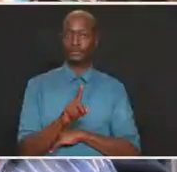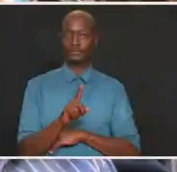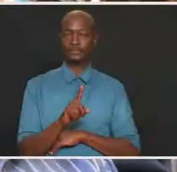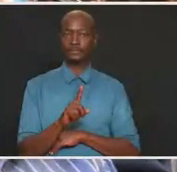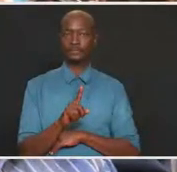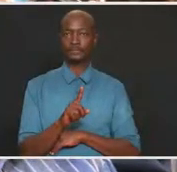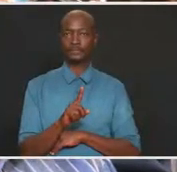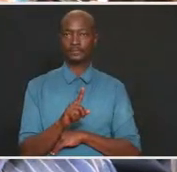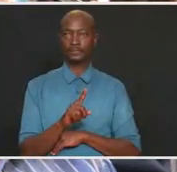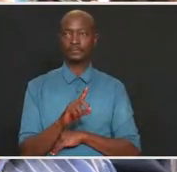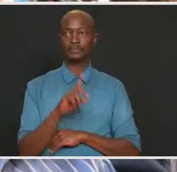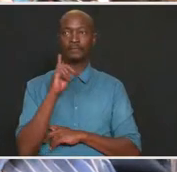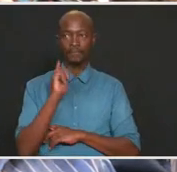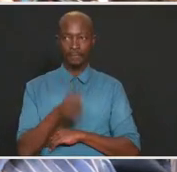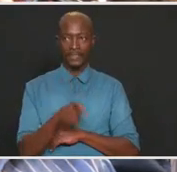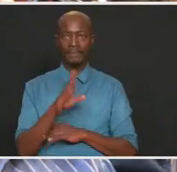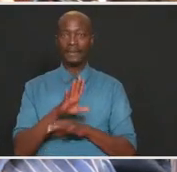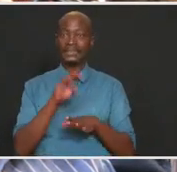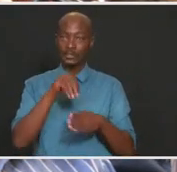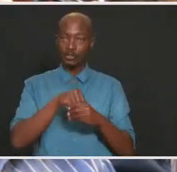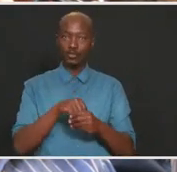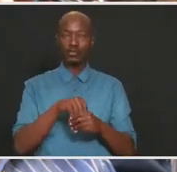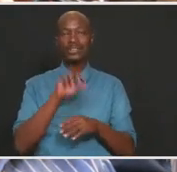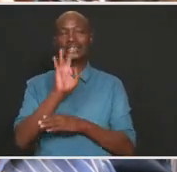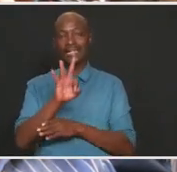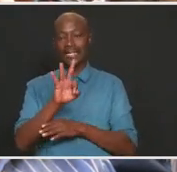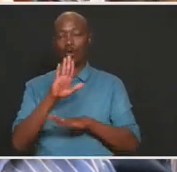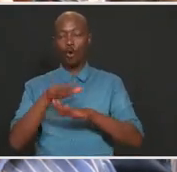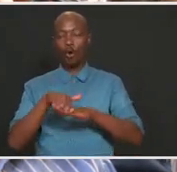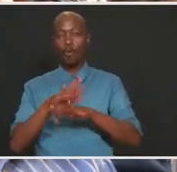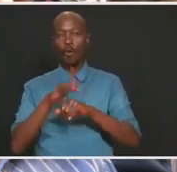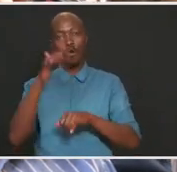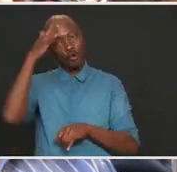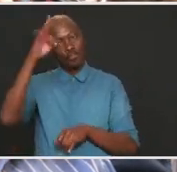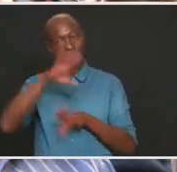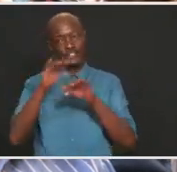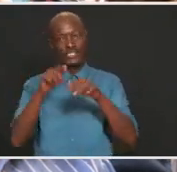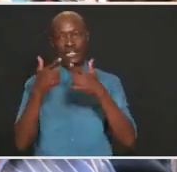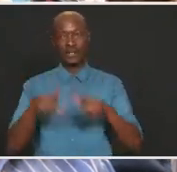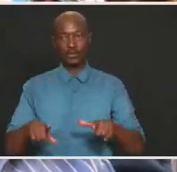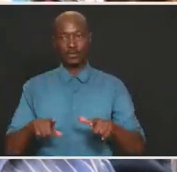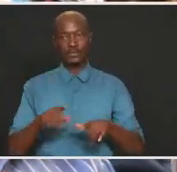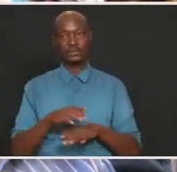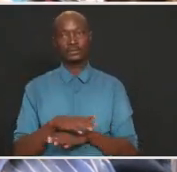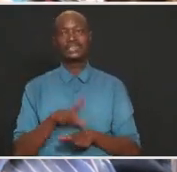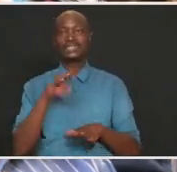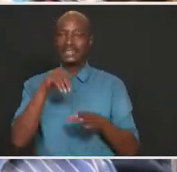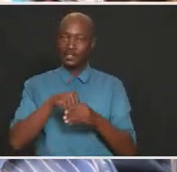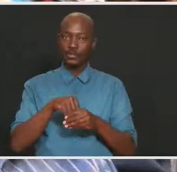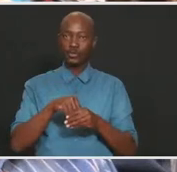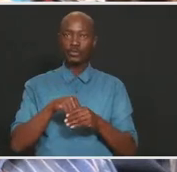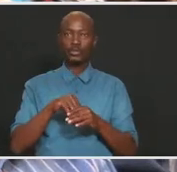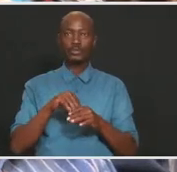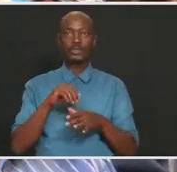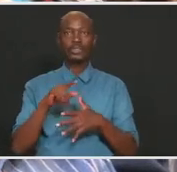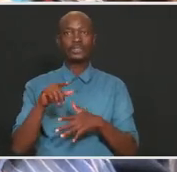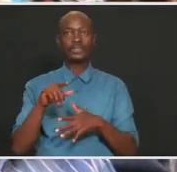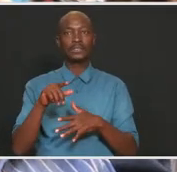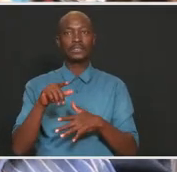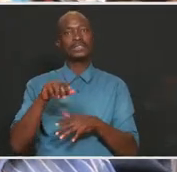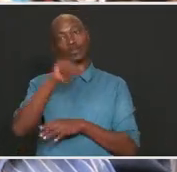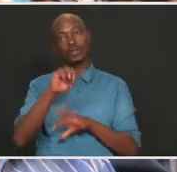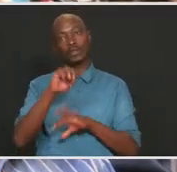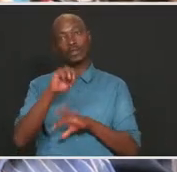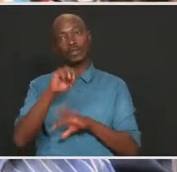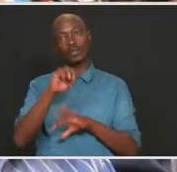actually it must include three or more of the official languages including the sign South African